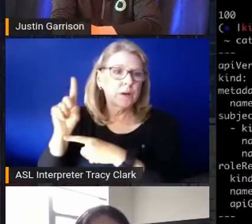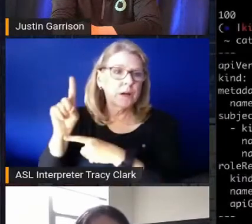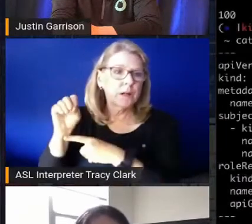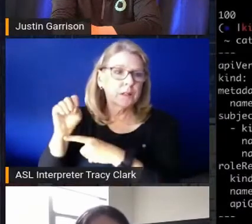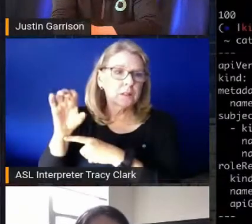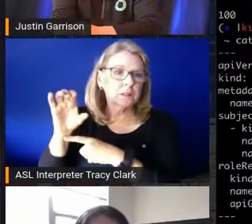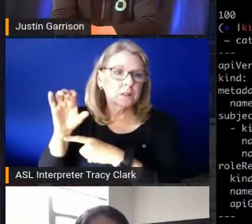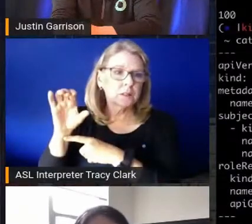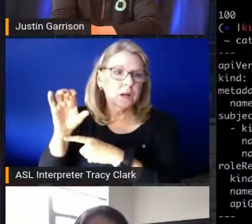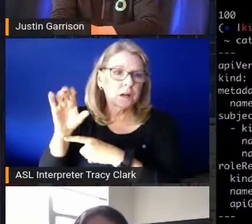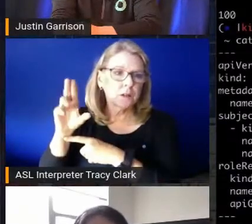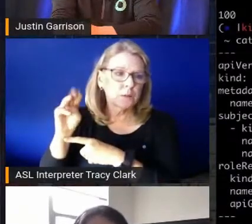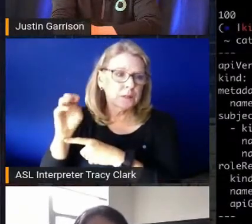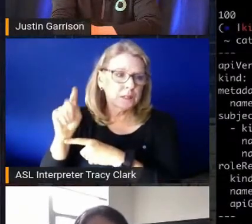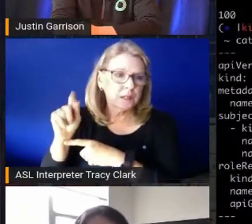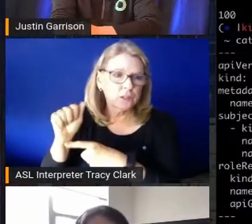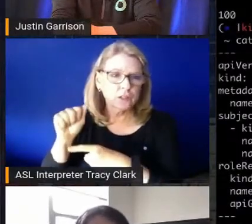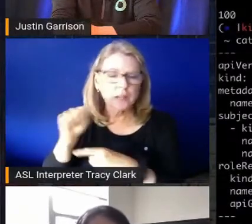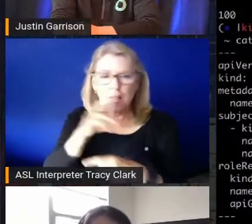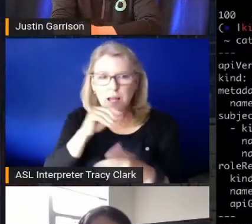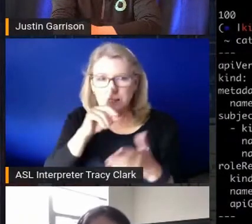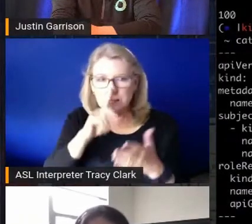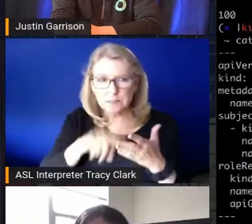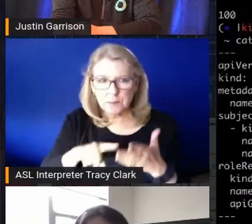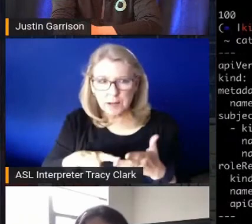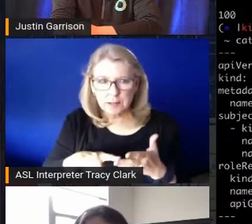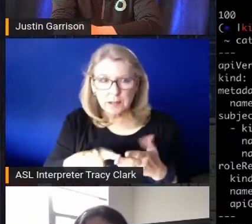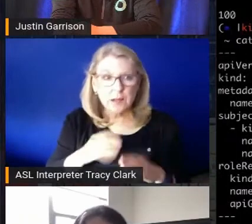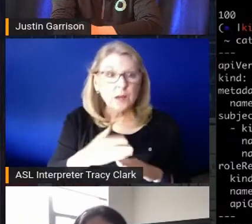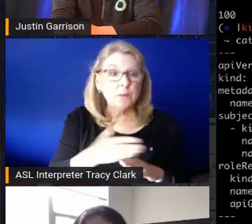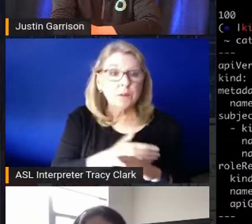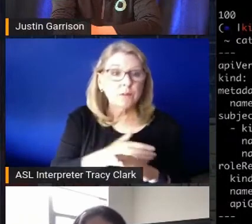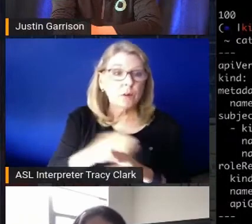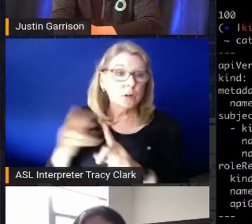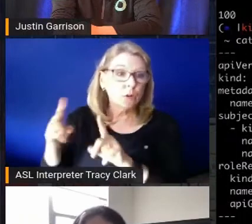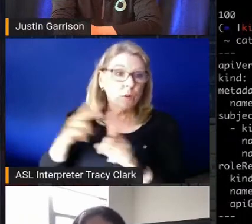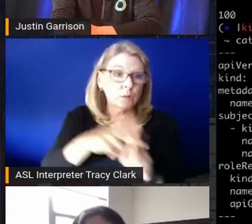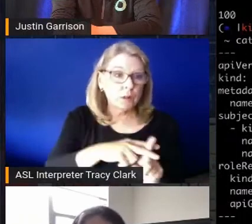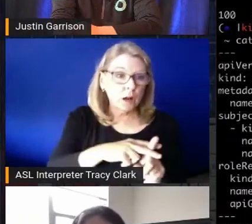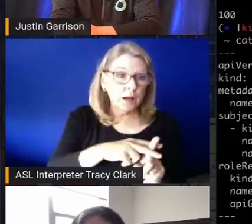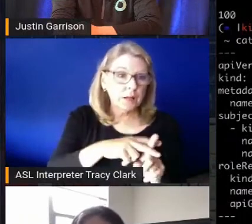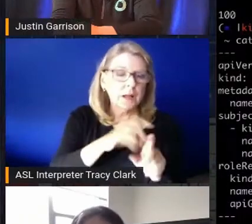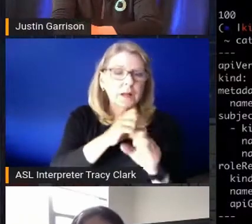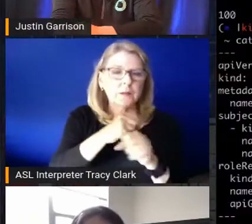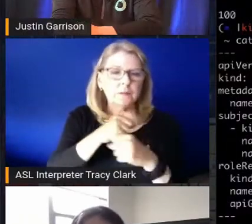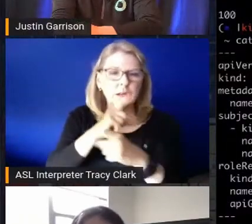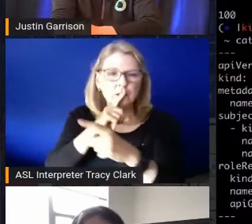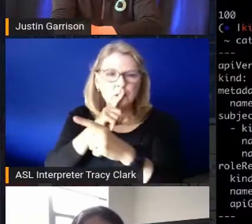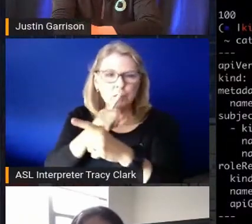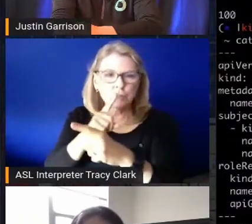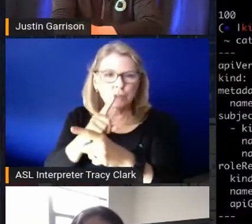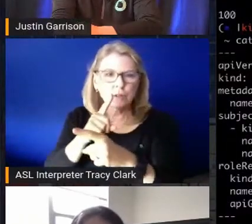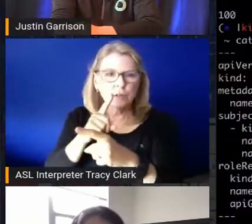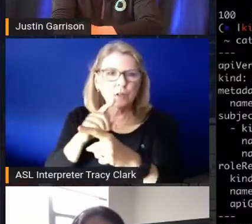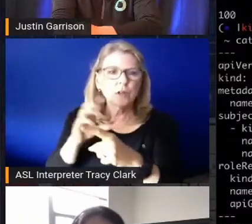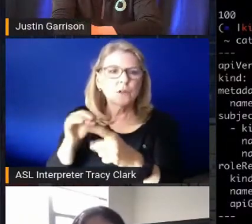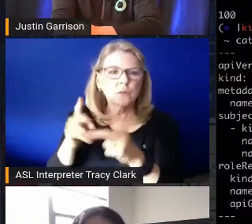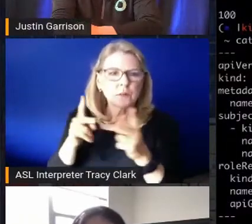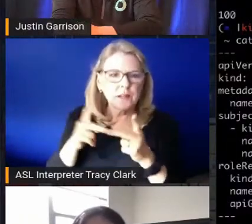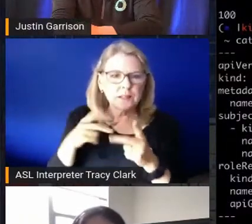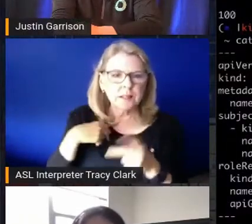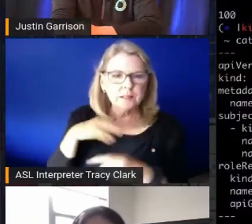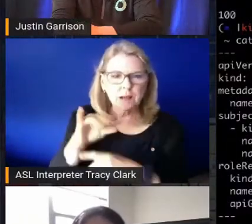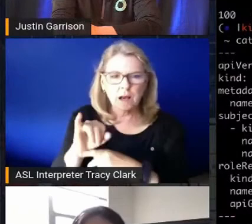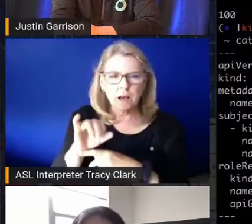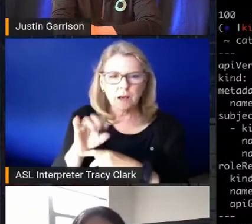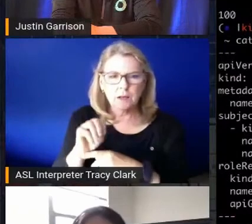and inspect it. So before you apply, make sure you replace a variable called IAM_ARN with the IAM_ARN you're